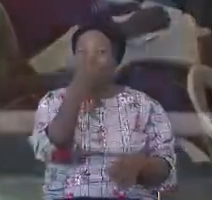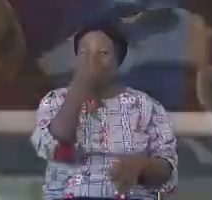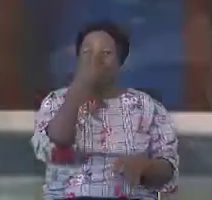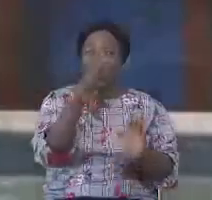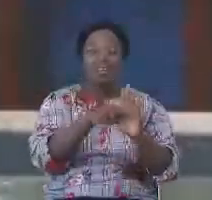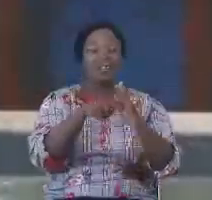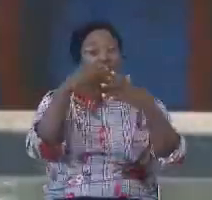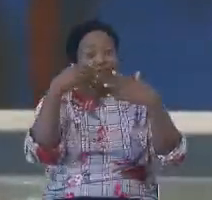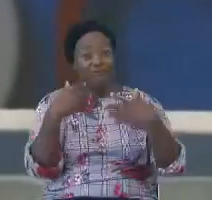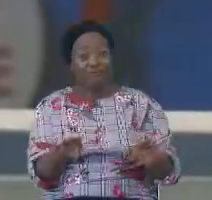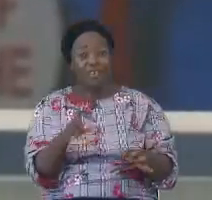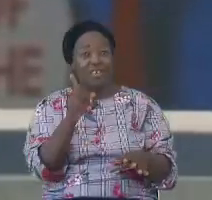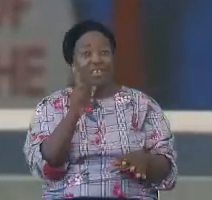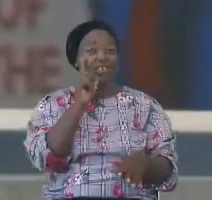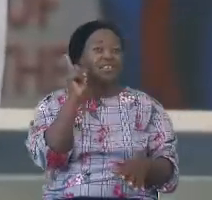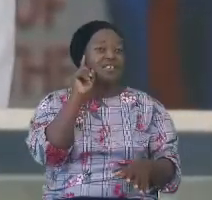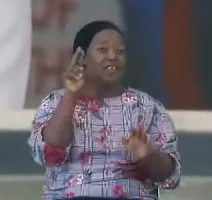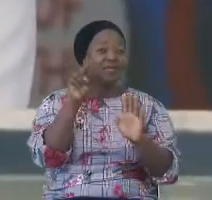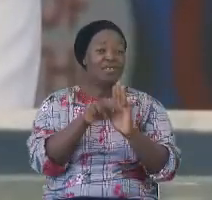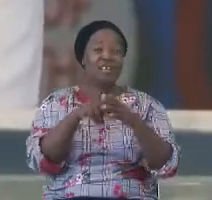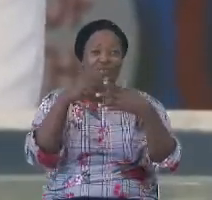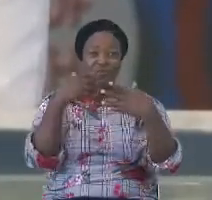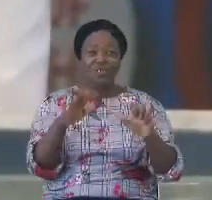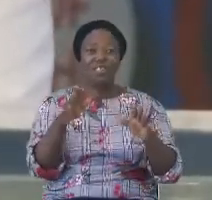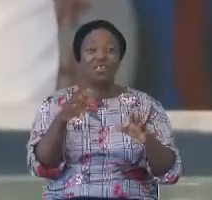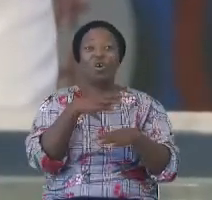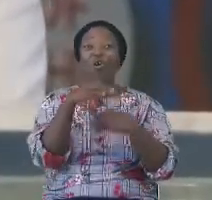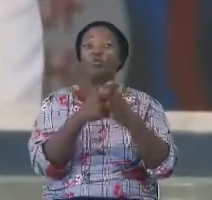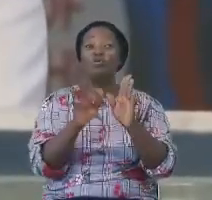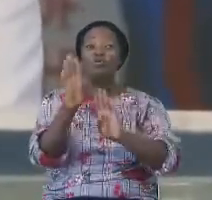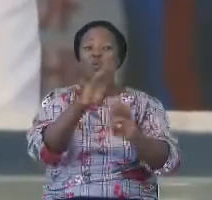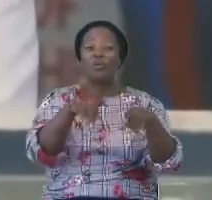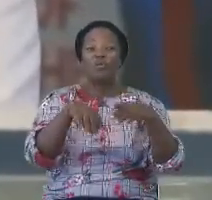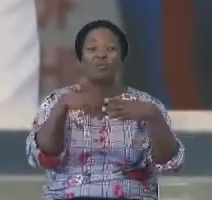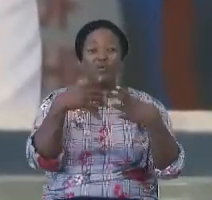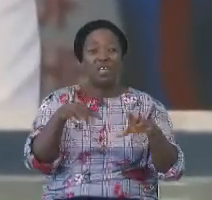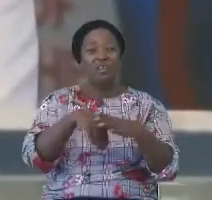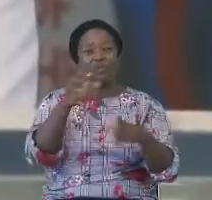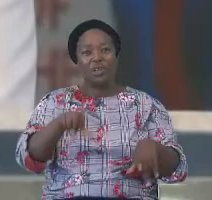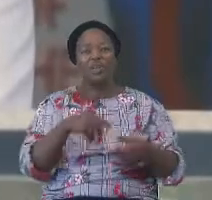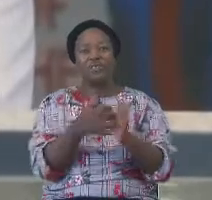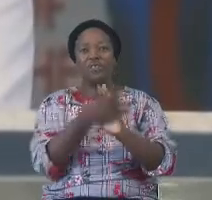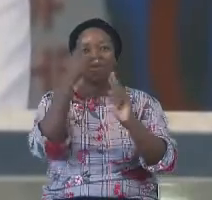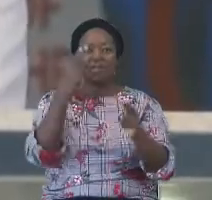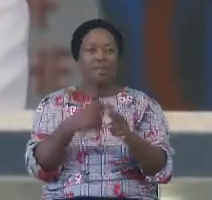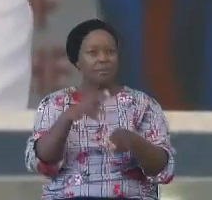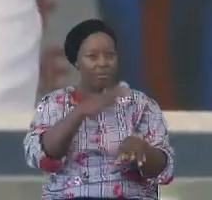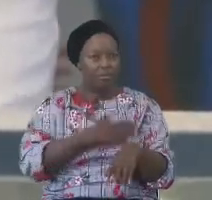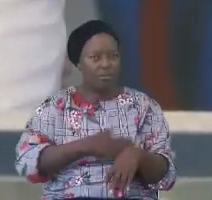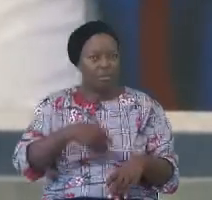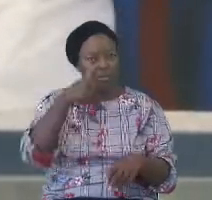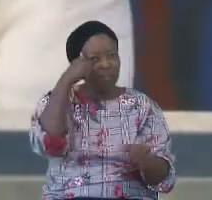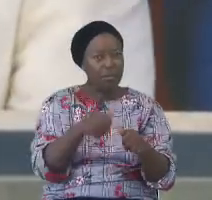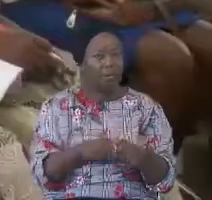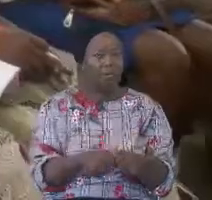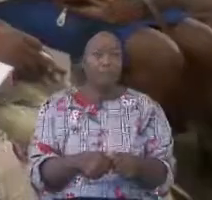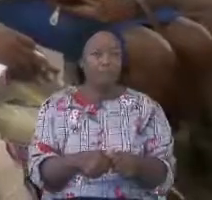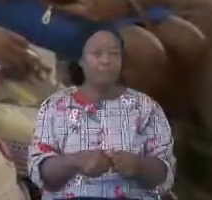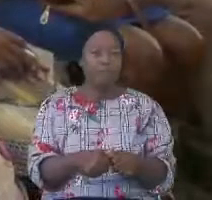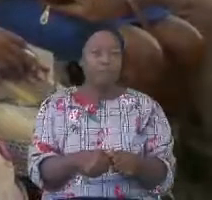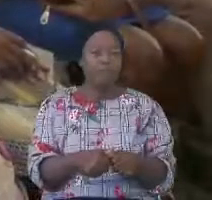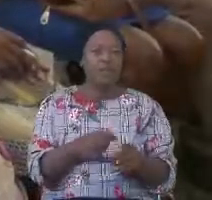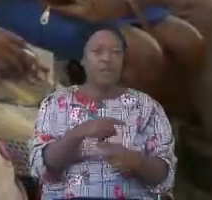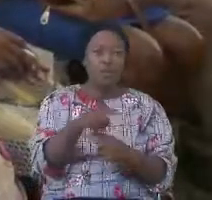finished attacks affliction finished out of your life in jesus name